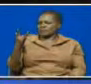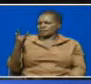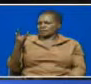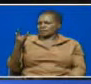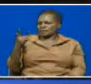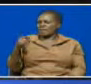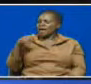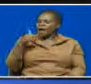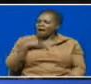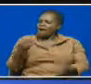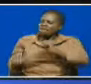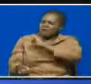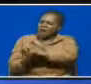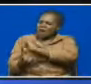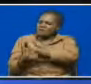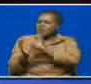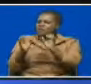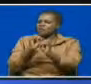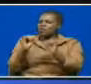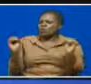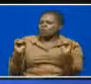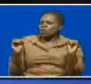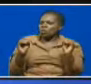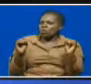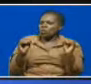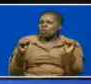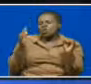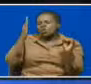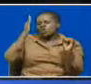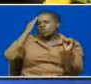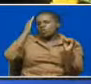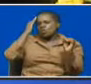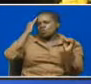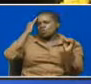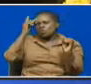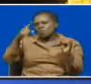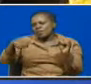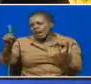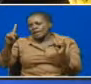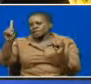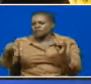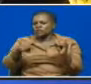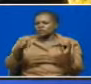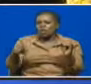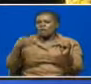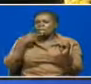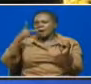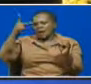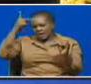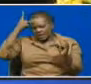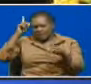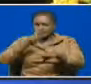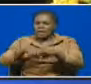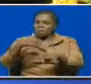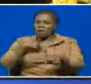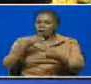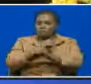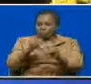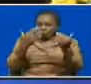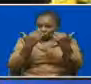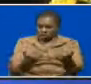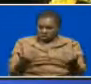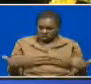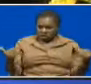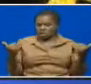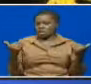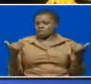know, guidance and proper way of knowing what is right and what is wrong. So the parents have no time for their children. They don't know what